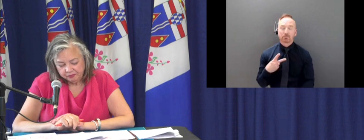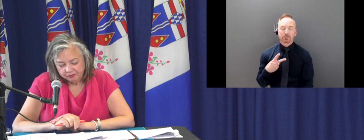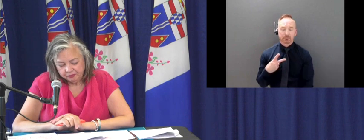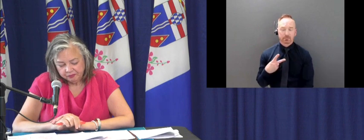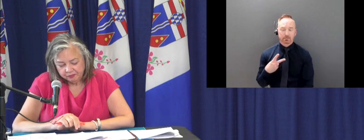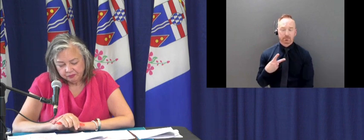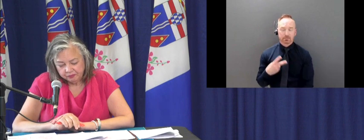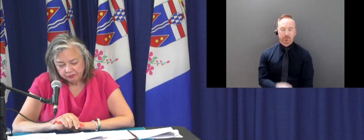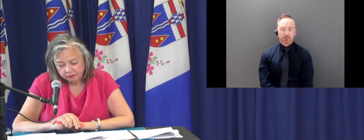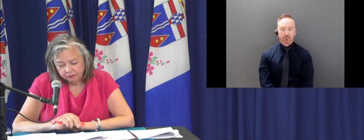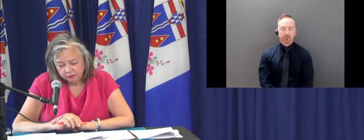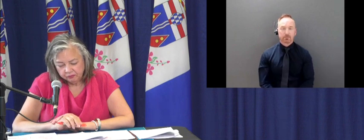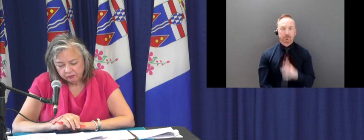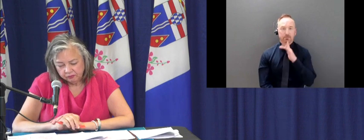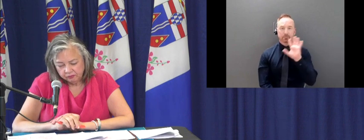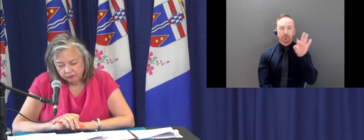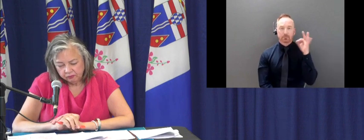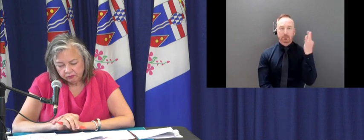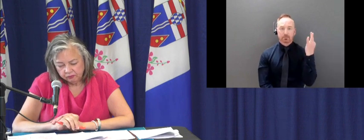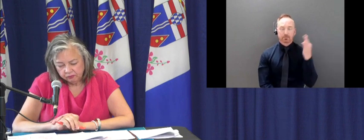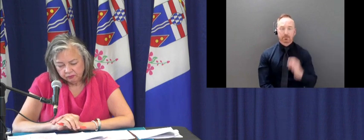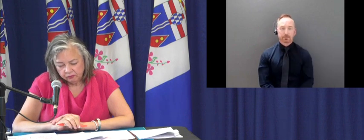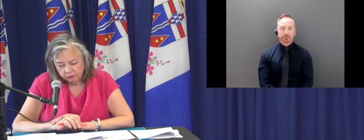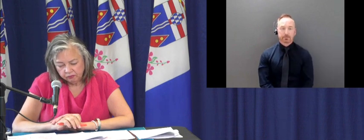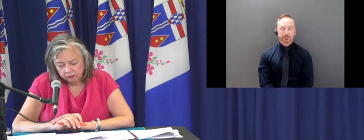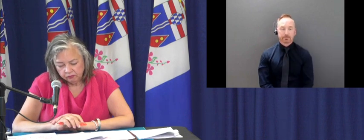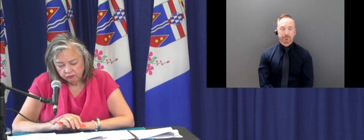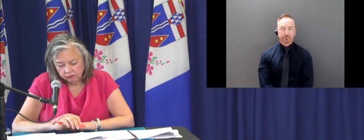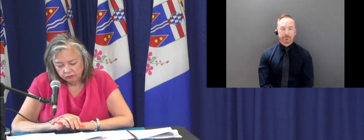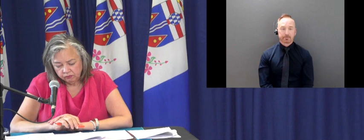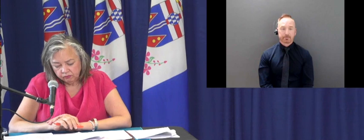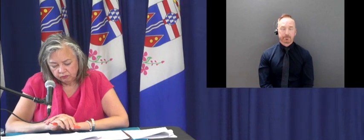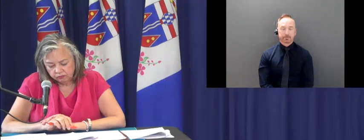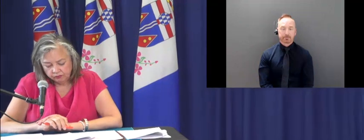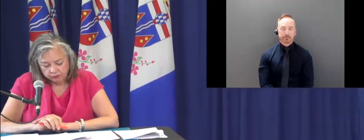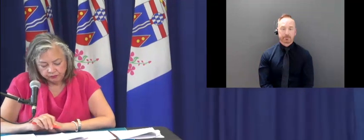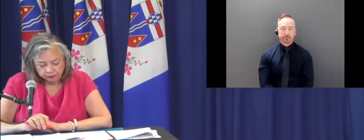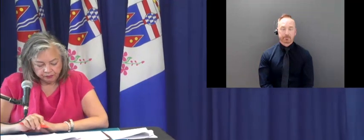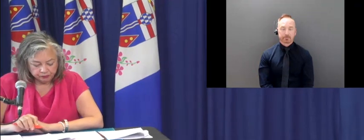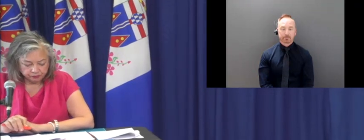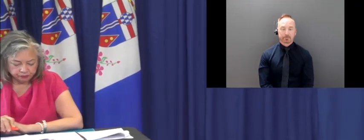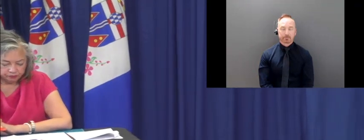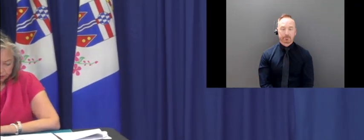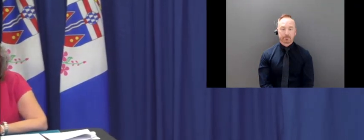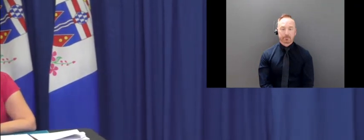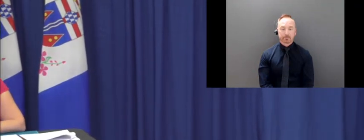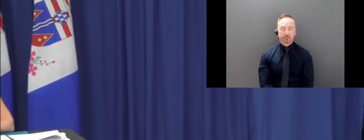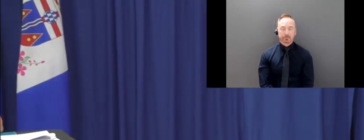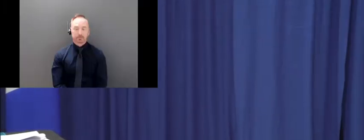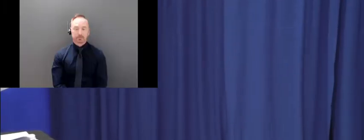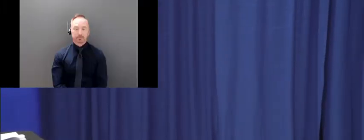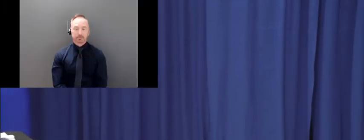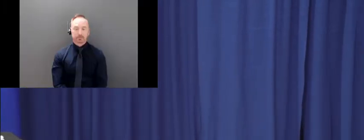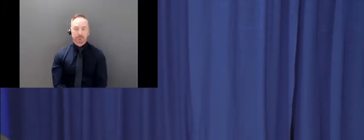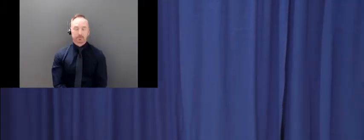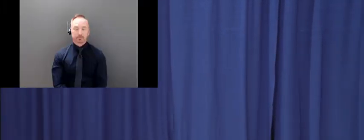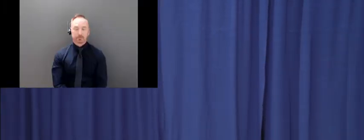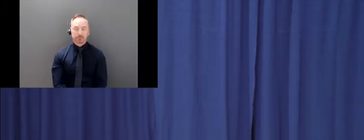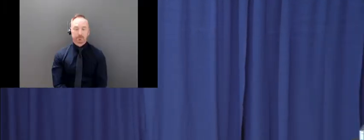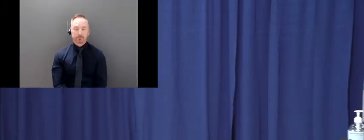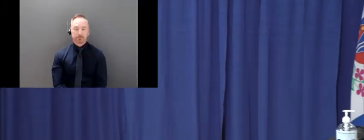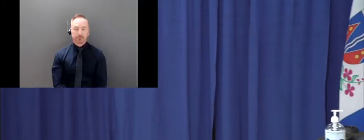Oui, donc, possible de me dire, Dr. Hanley, en une phrase, ce que vous demandez aux Yukonais de faire